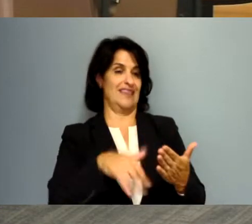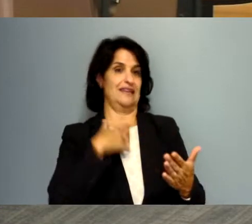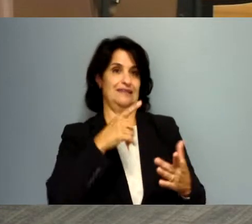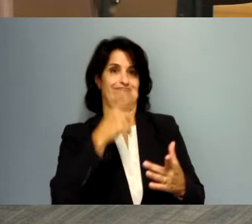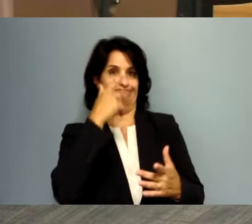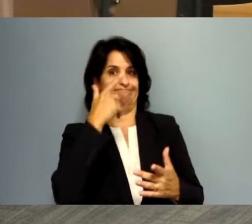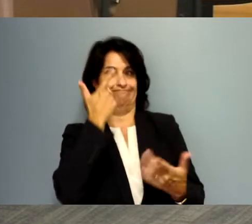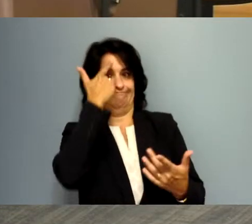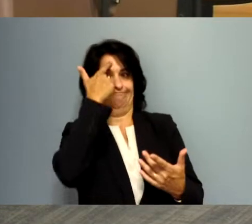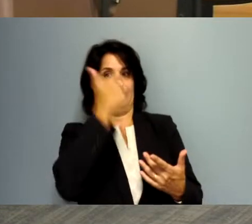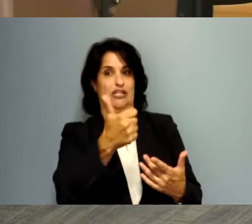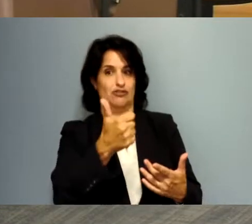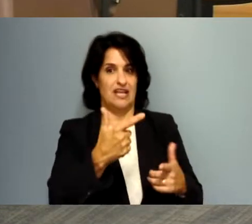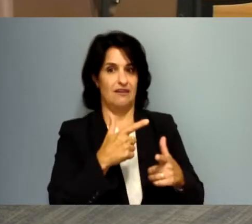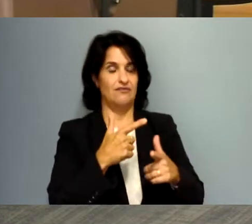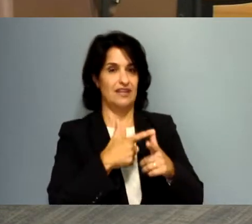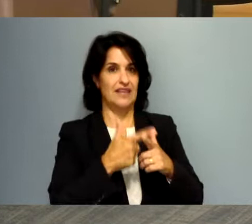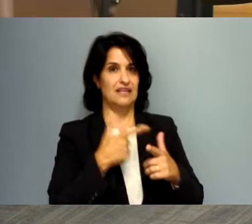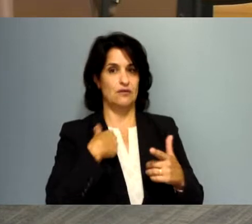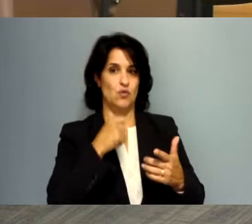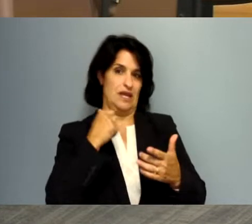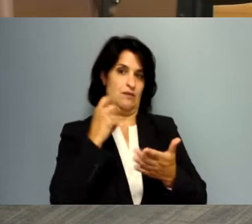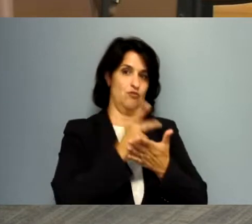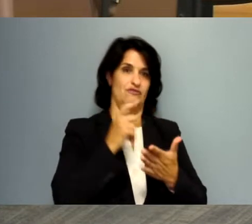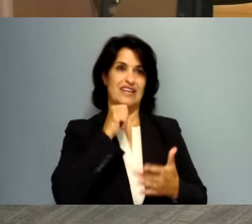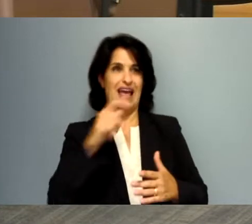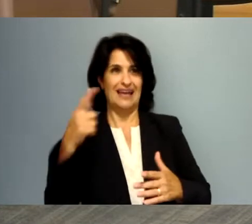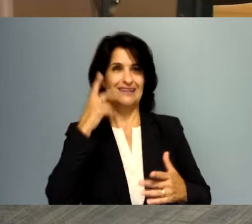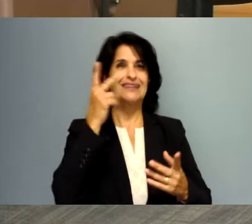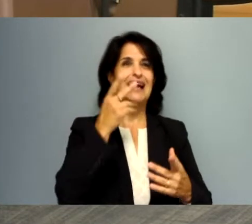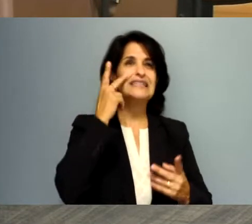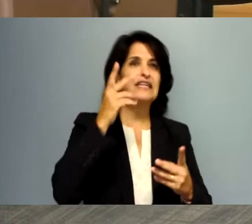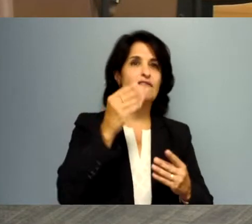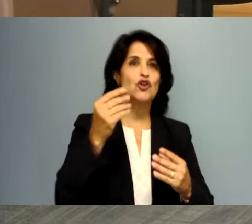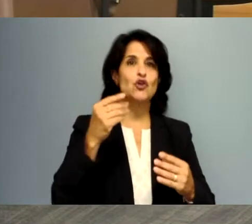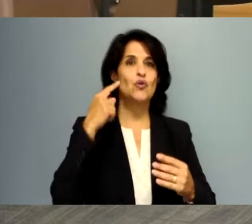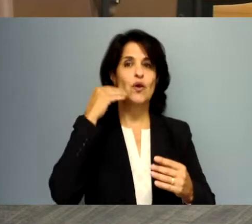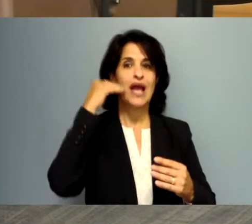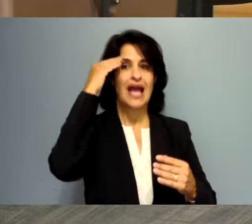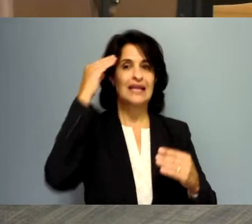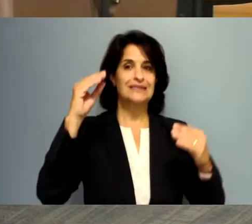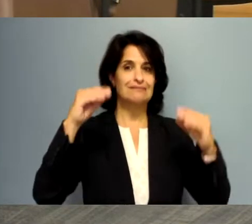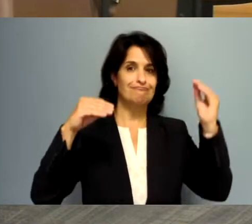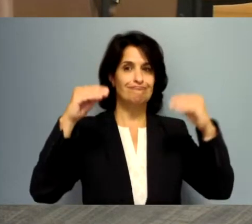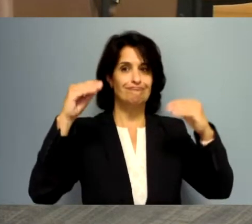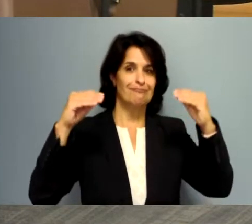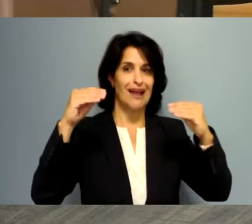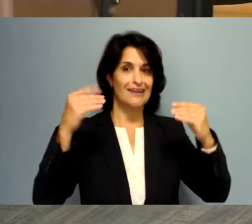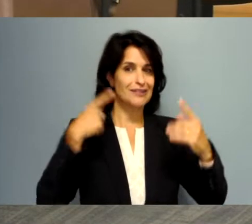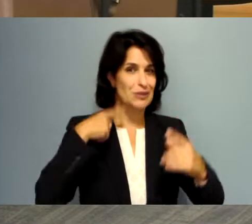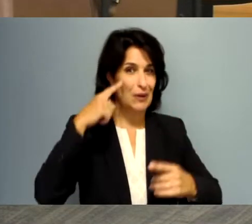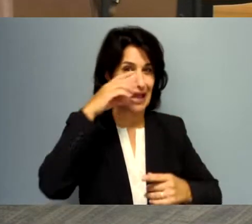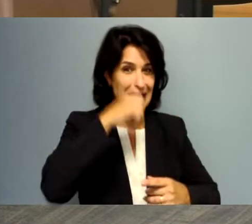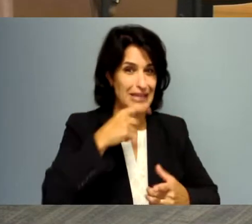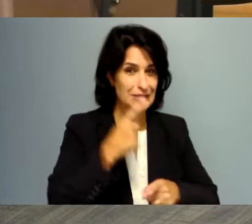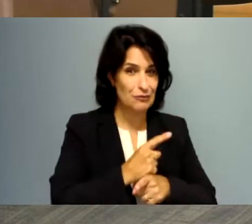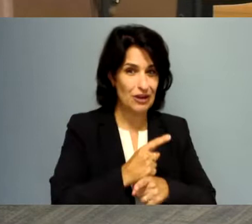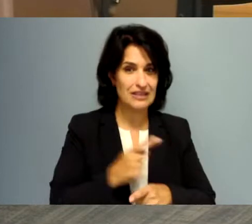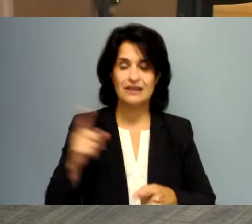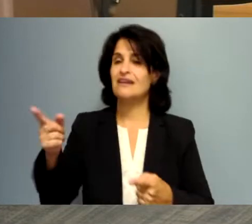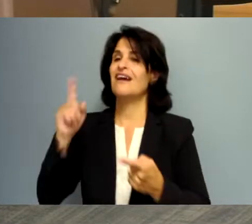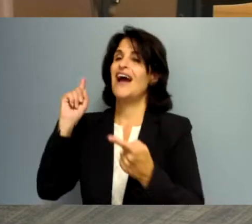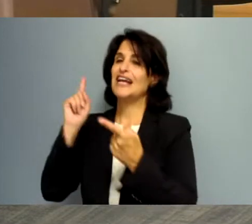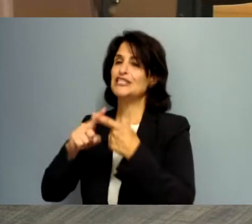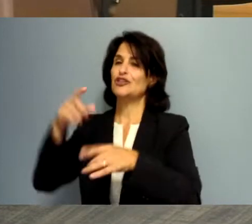discretion. It's my guess anyway. I see a couple of heads nodding, but so I guess I'm right. I don't know. Well, until you vote, you're always